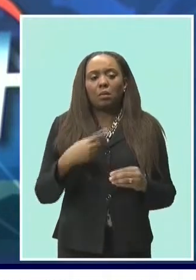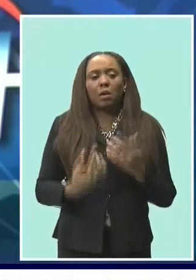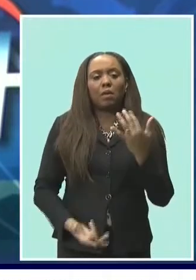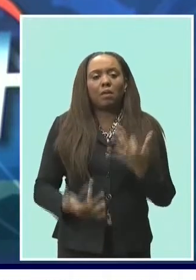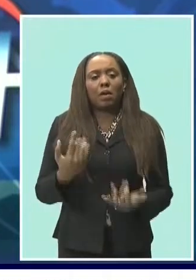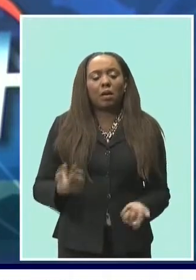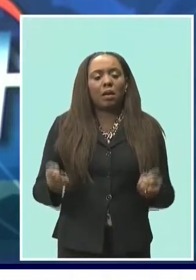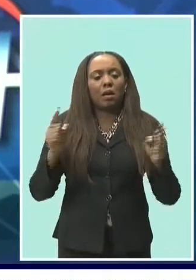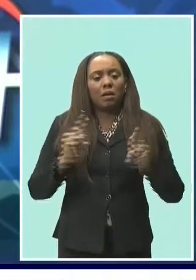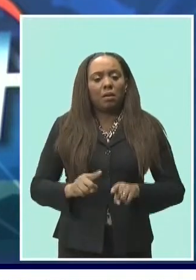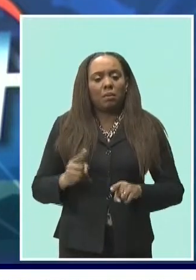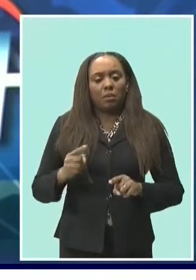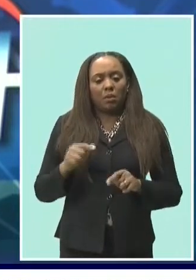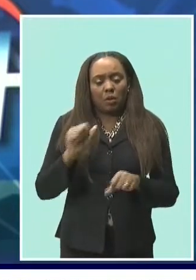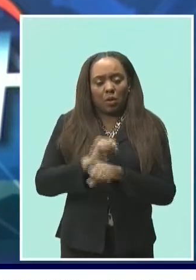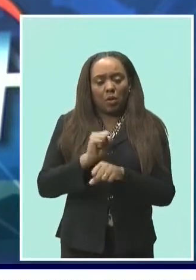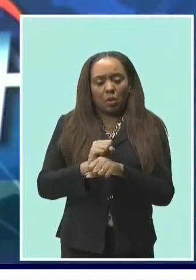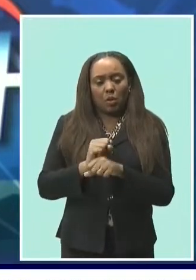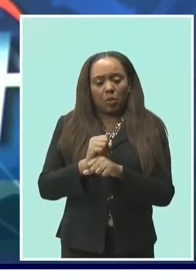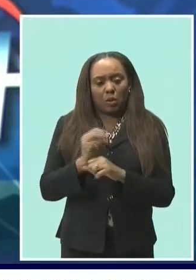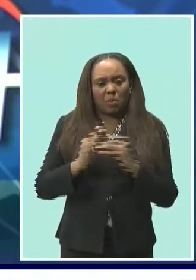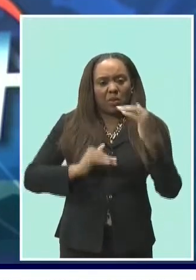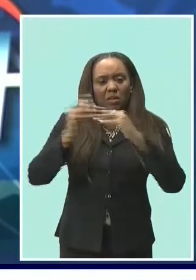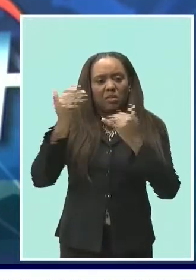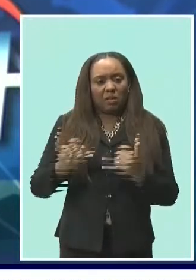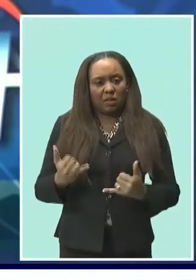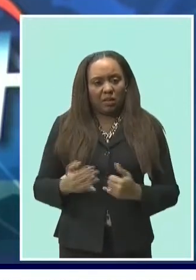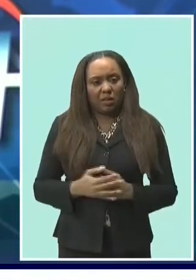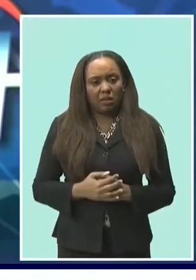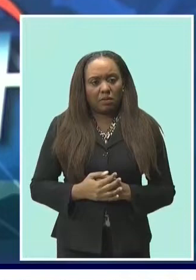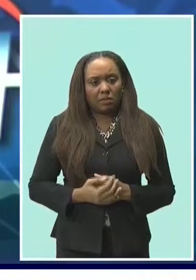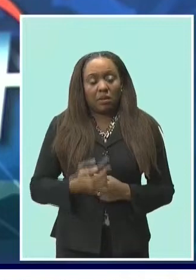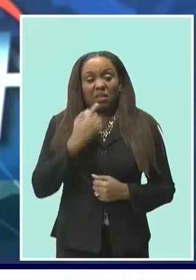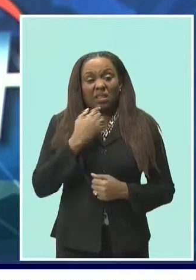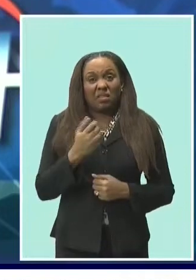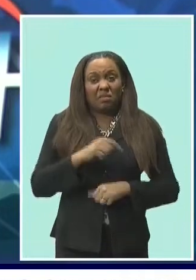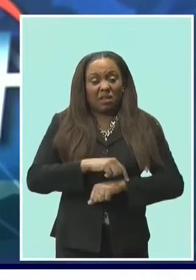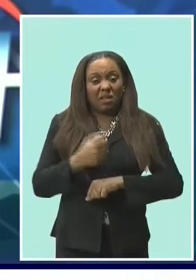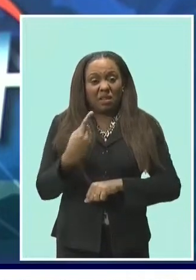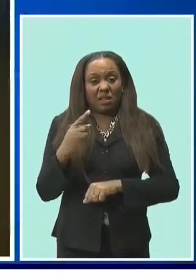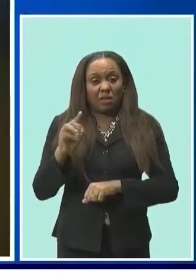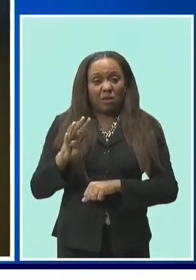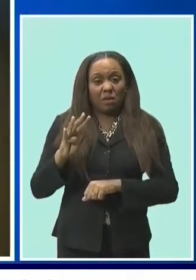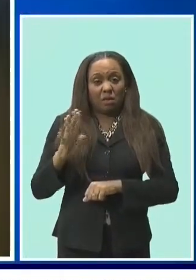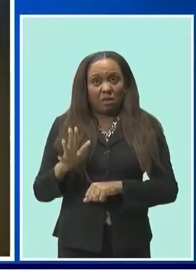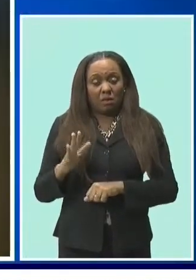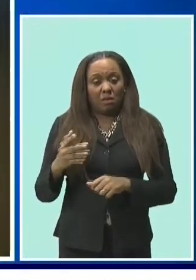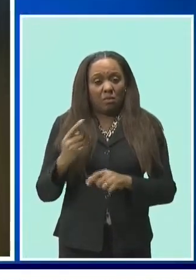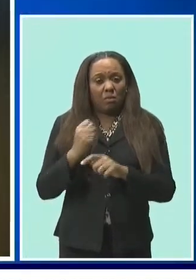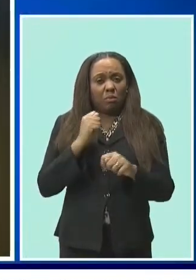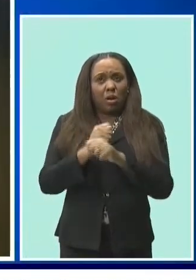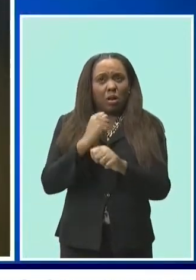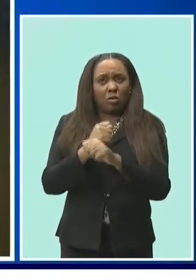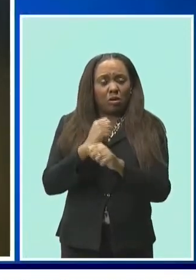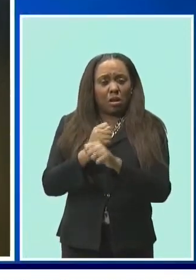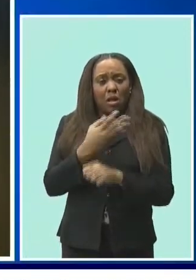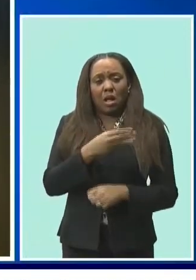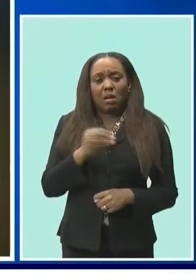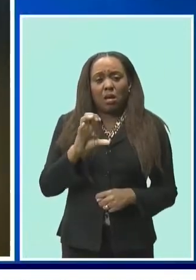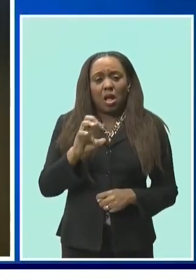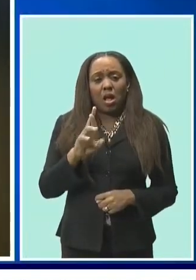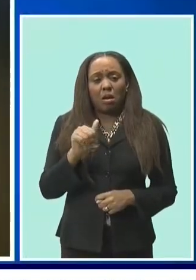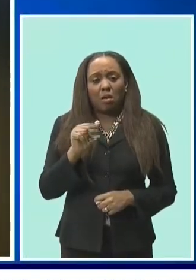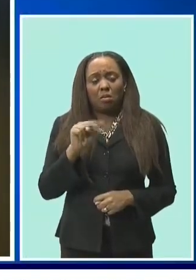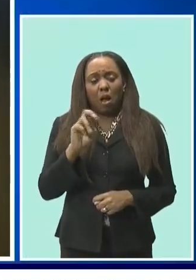today. They say at about 11:45 a.m., a truck and crane subcontracted by Morjani Construction Limited caught fire at